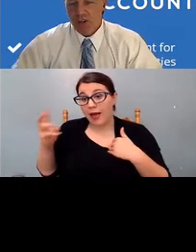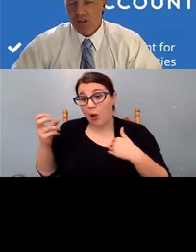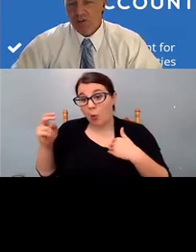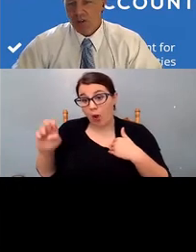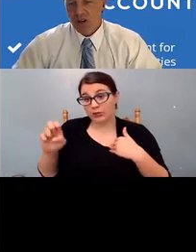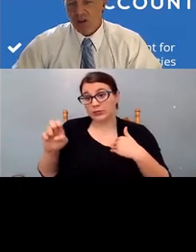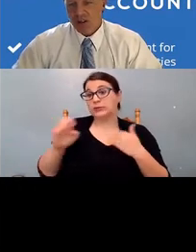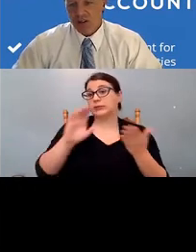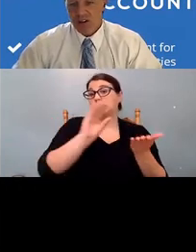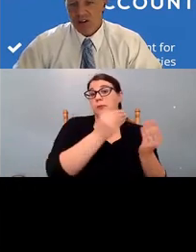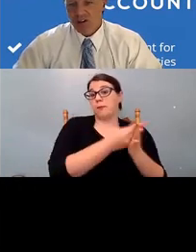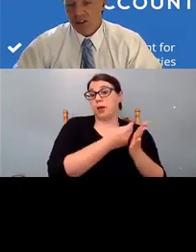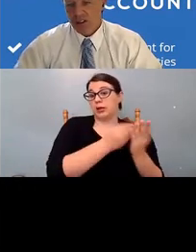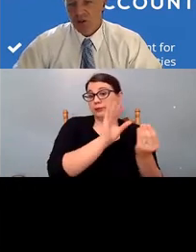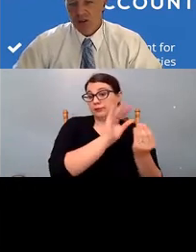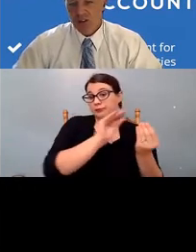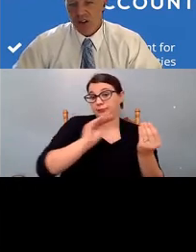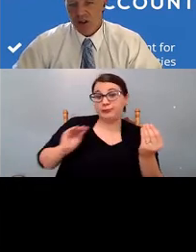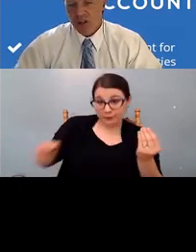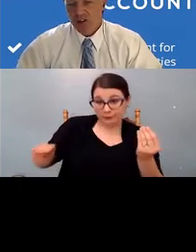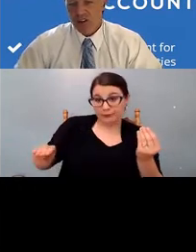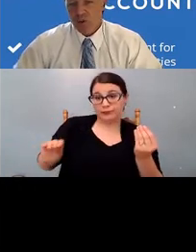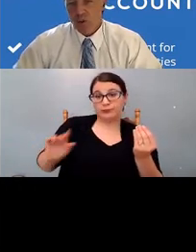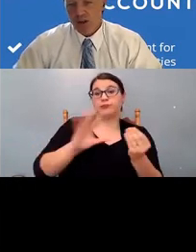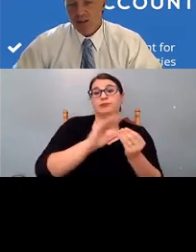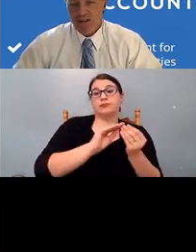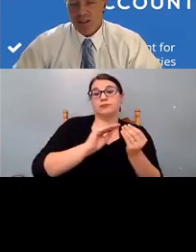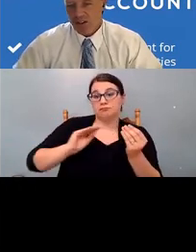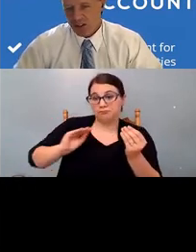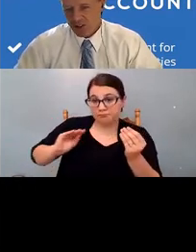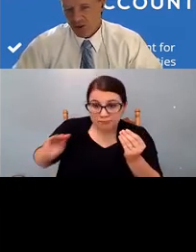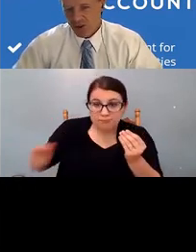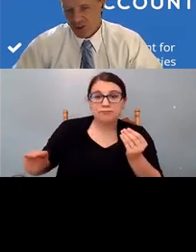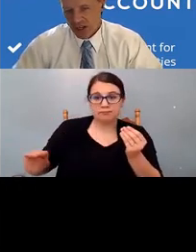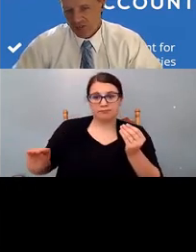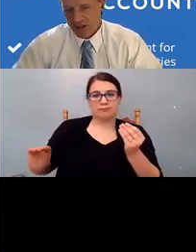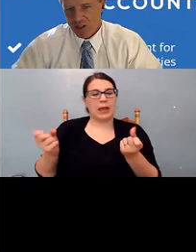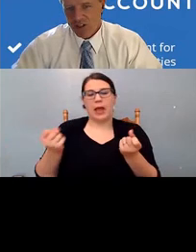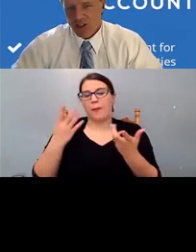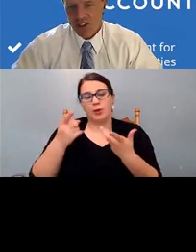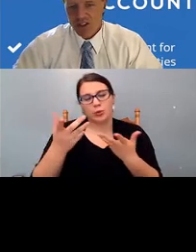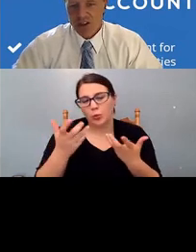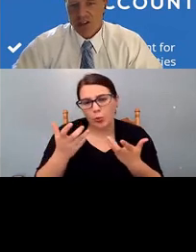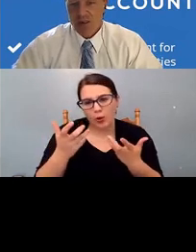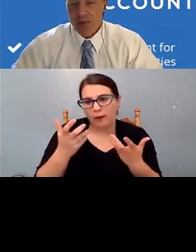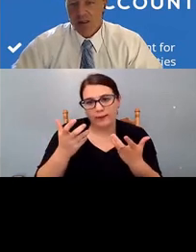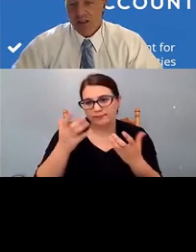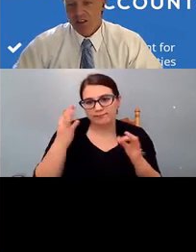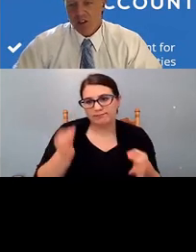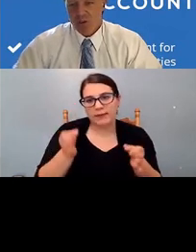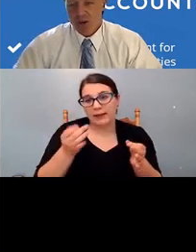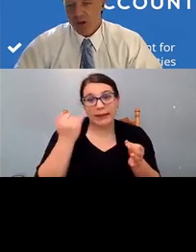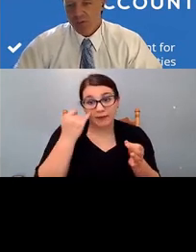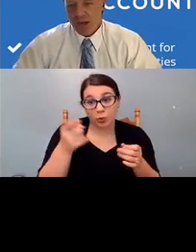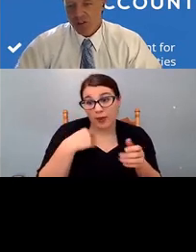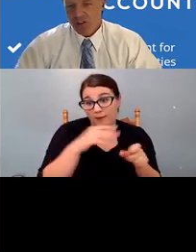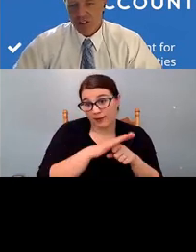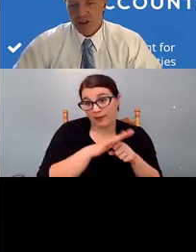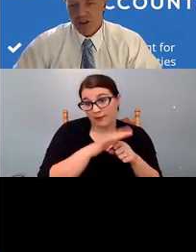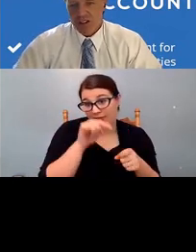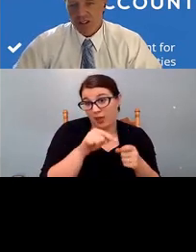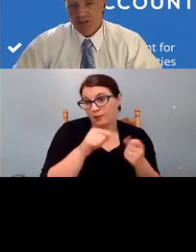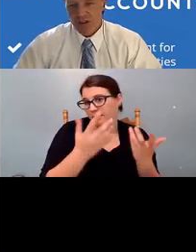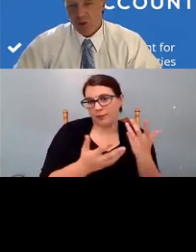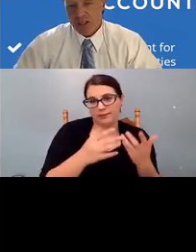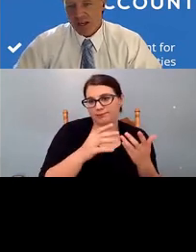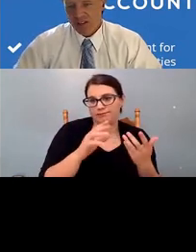move money from your card onto theirs in whatever dollar amounts that you want, as long as of course you have that much on the card. And that's a great way to manage the